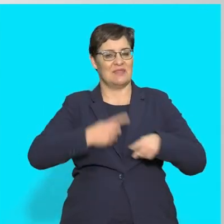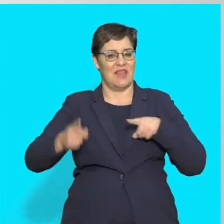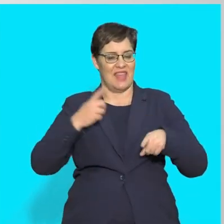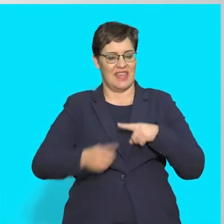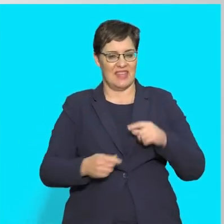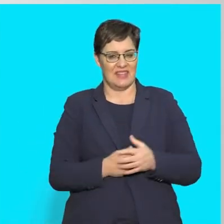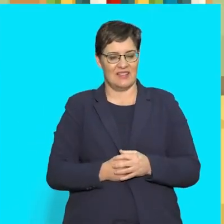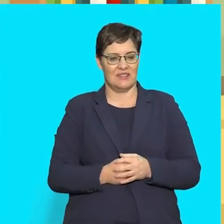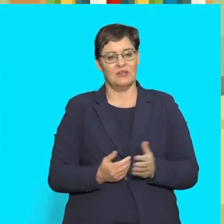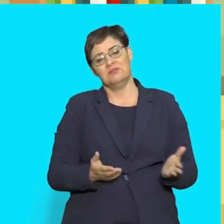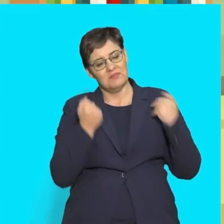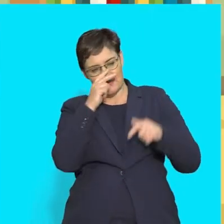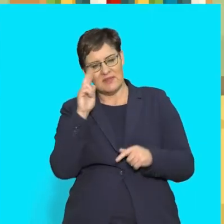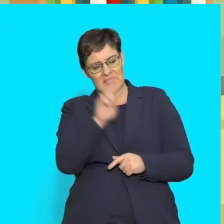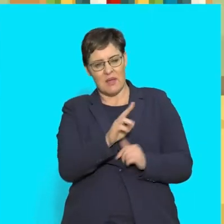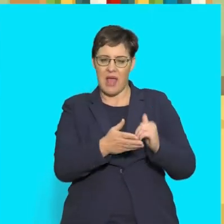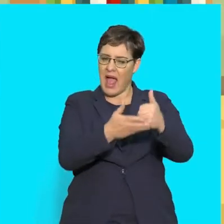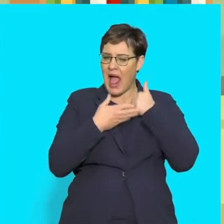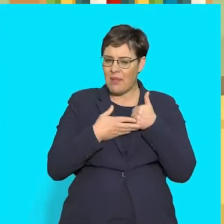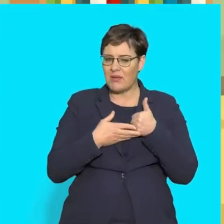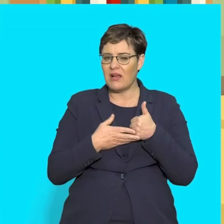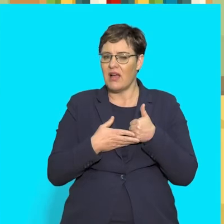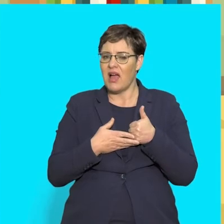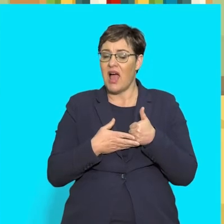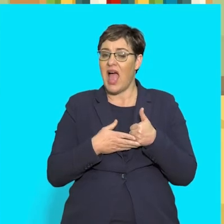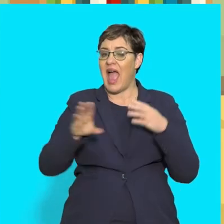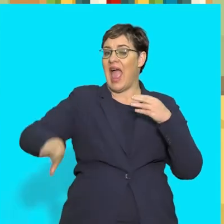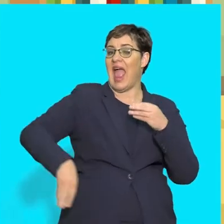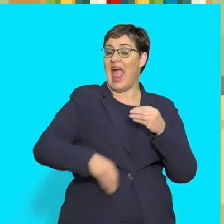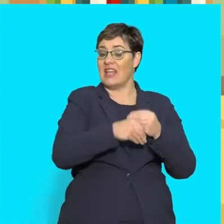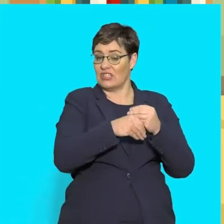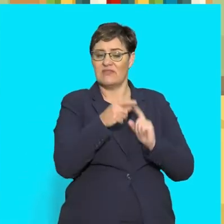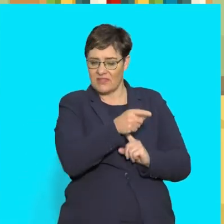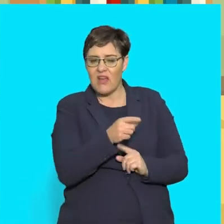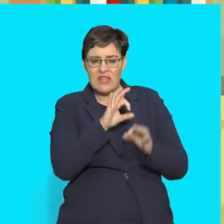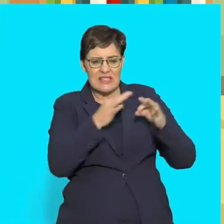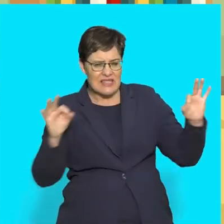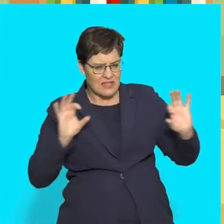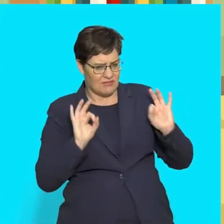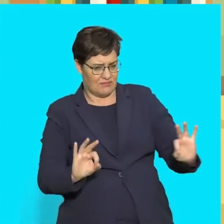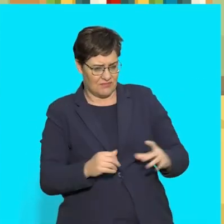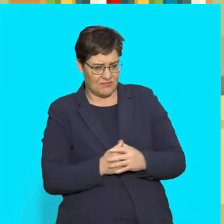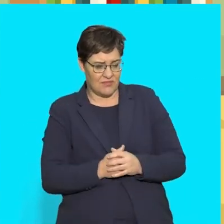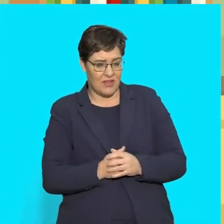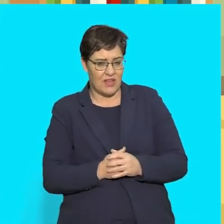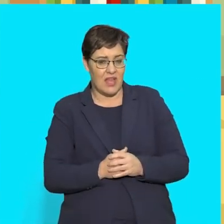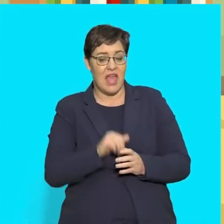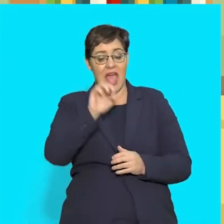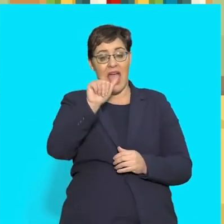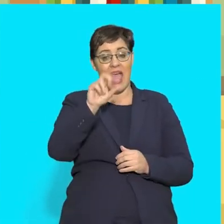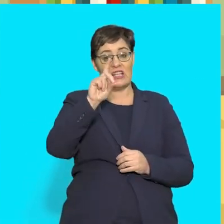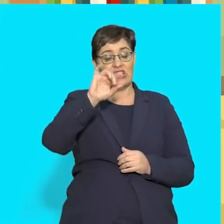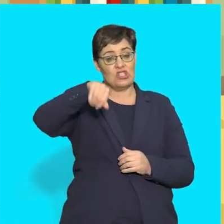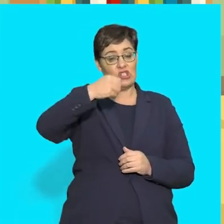Sentence play. Let's see if you can help me choose the correct adjectives to make the sentences make sense.